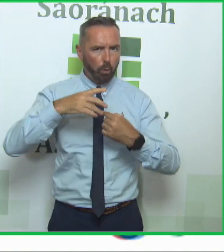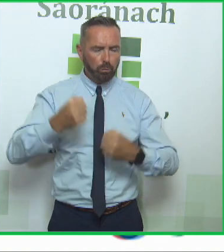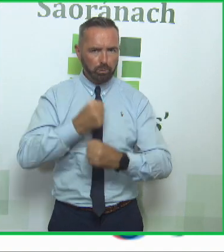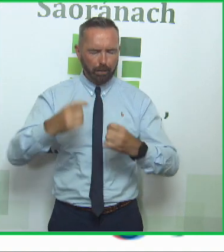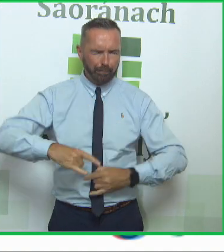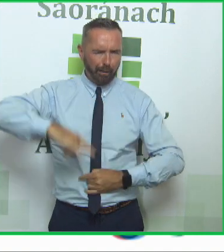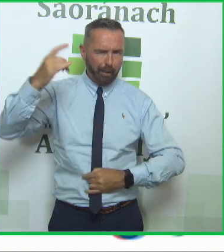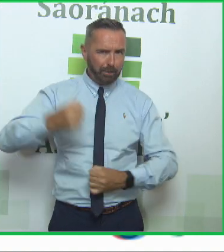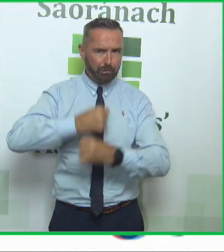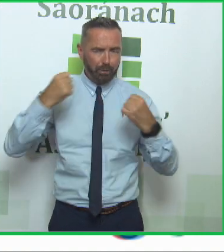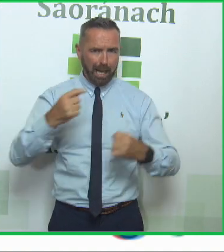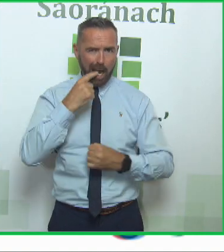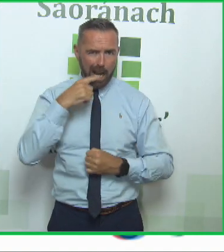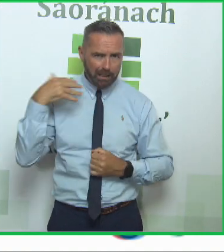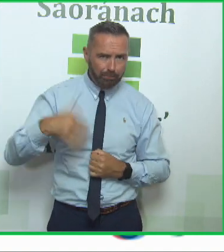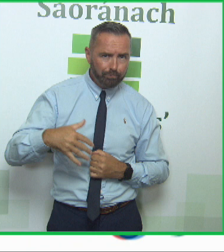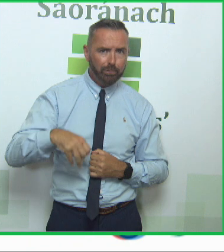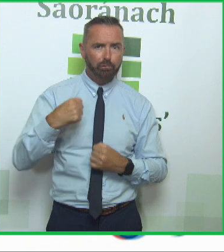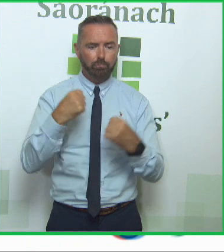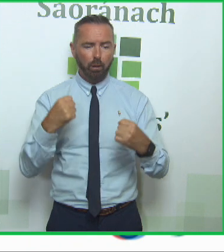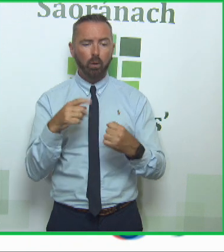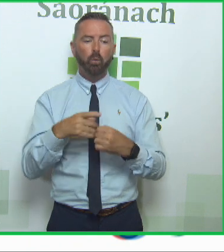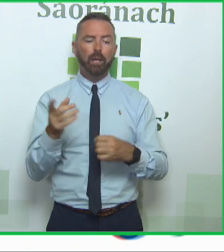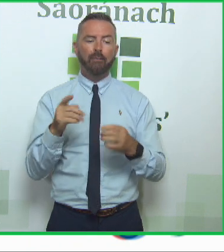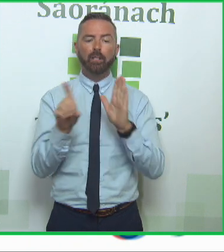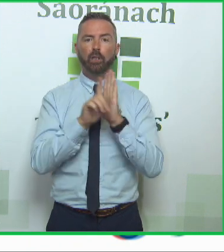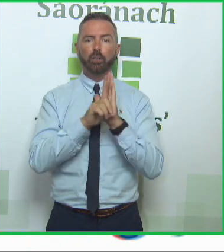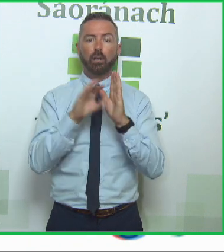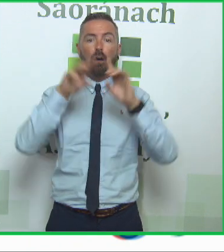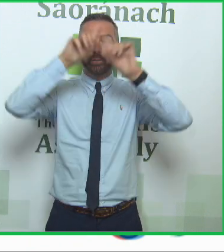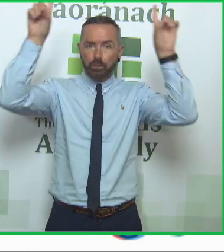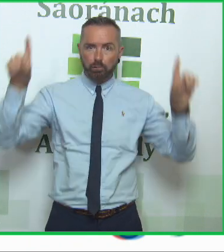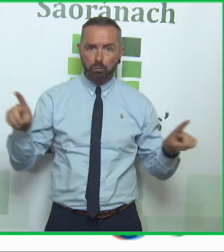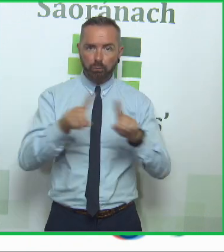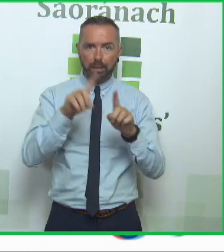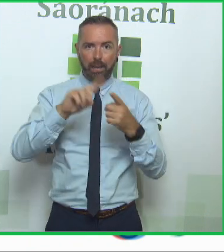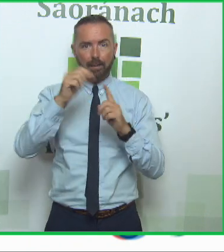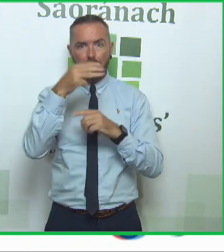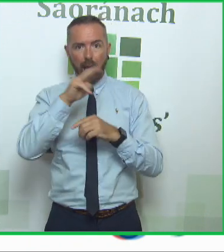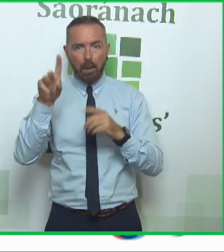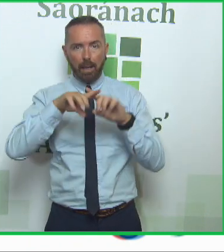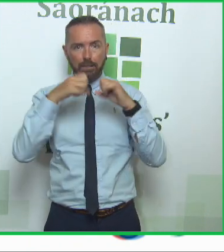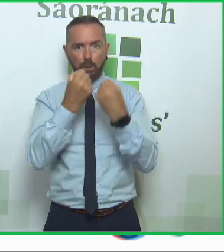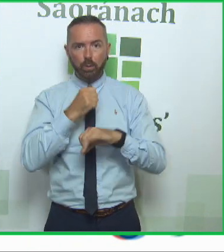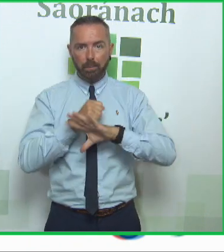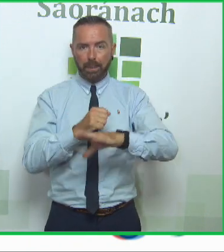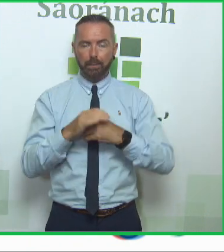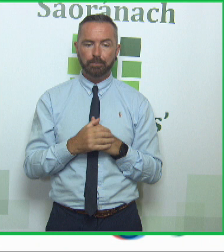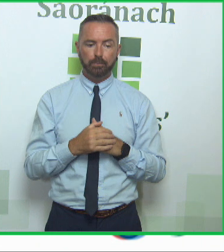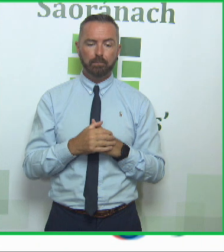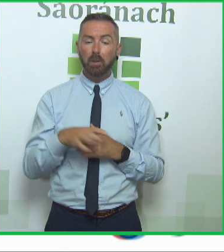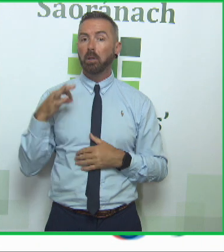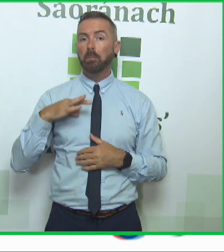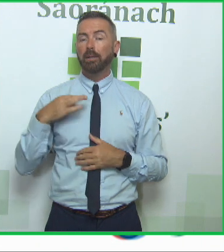issue an alert, with those alerts going on the festival screens, apps, social media, and we use it through our engagements. So we've many